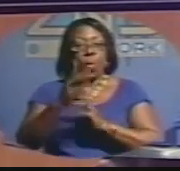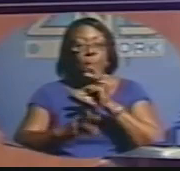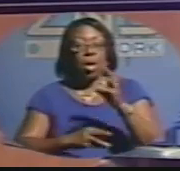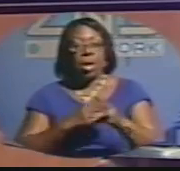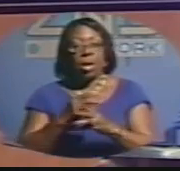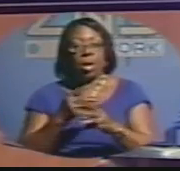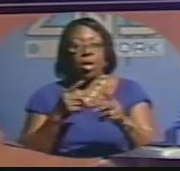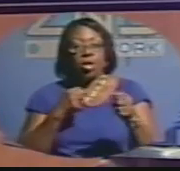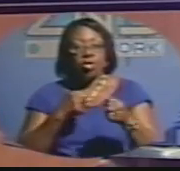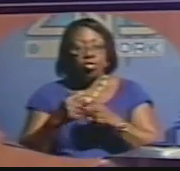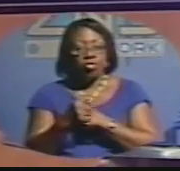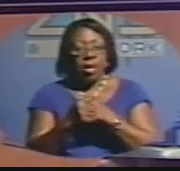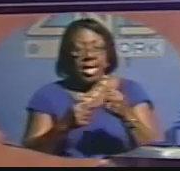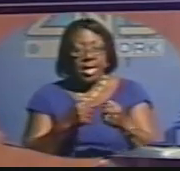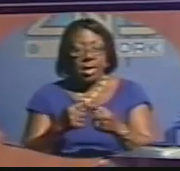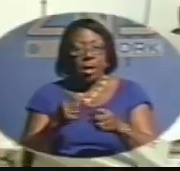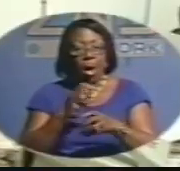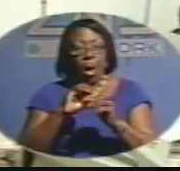Organization.